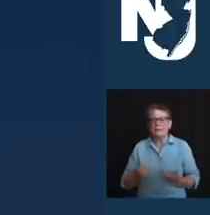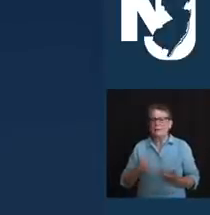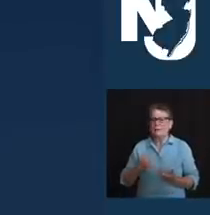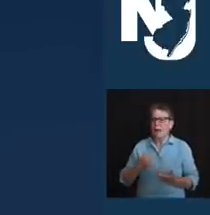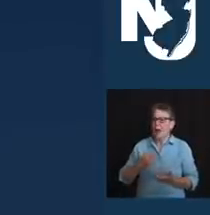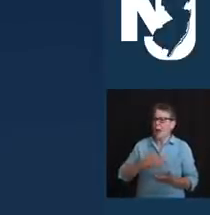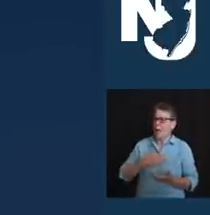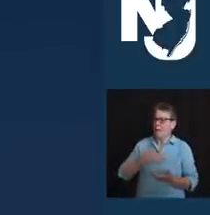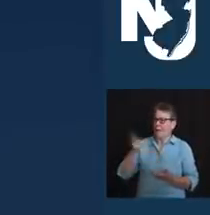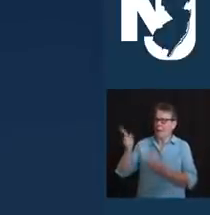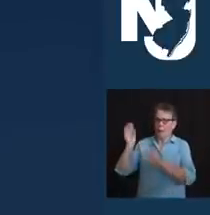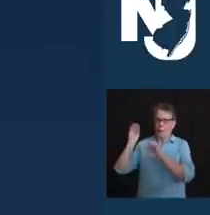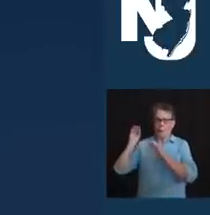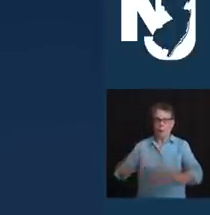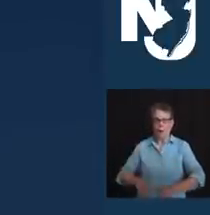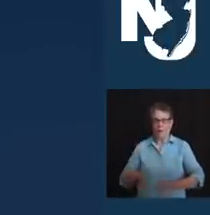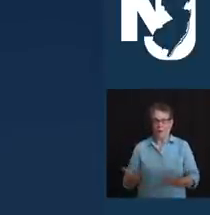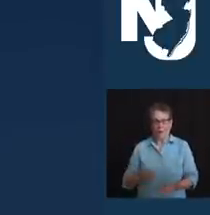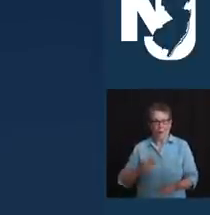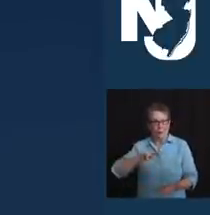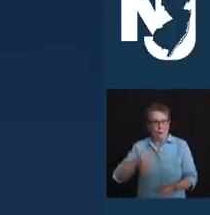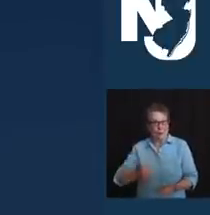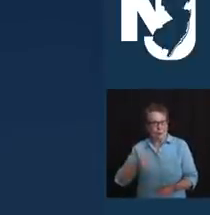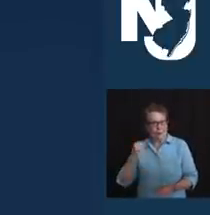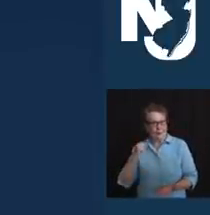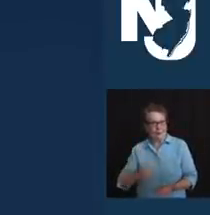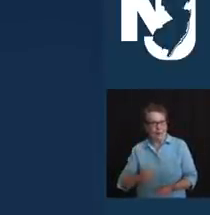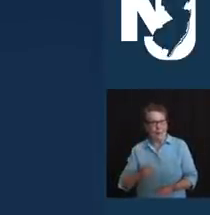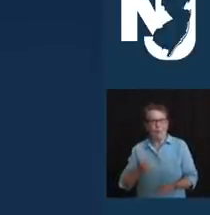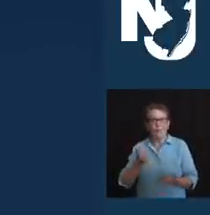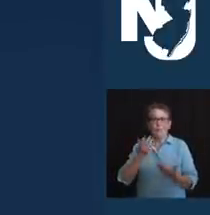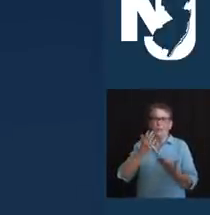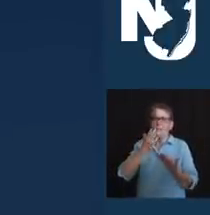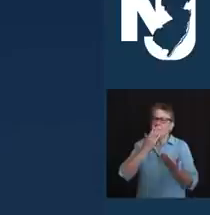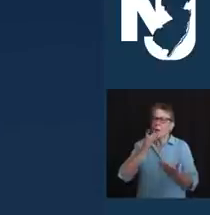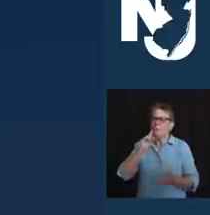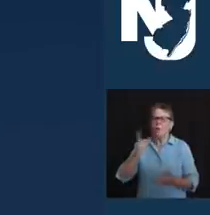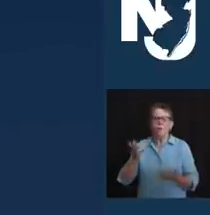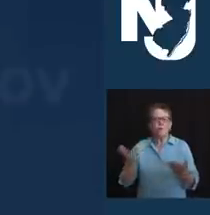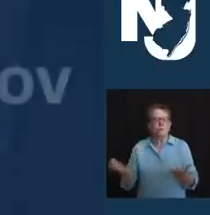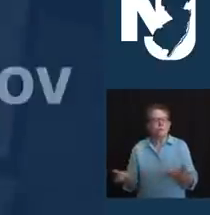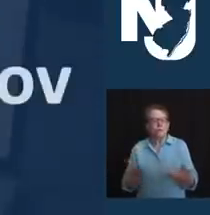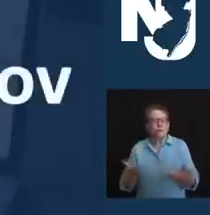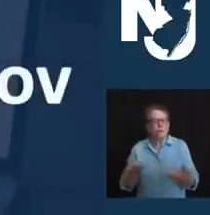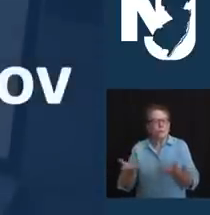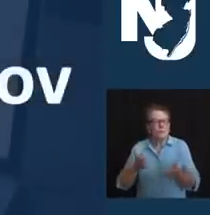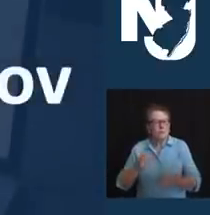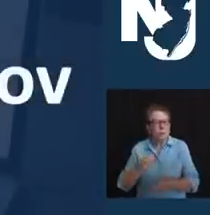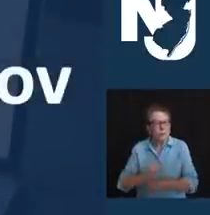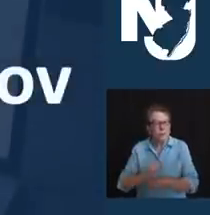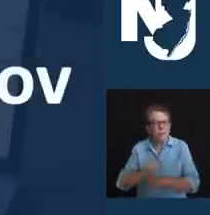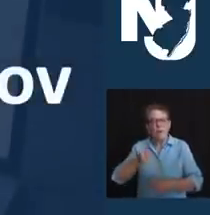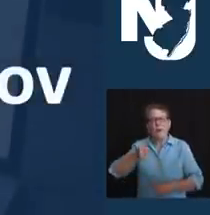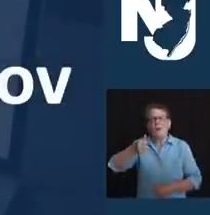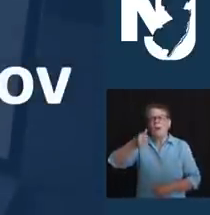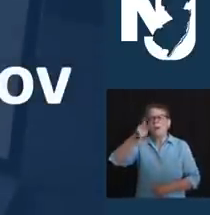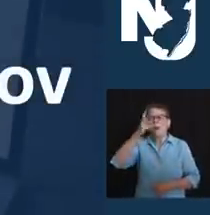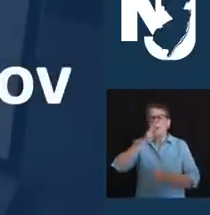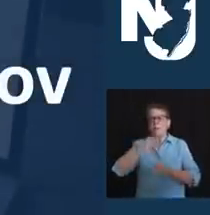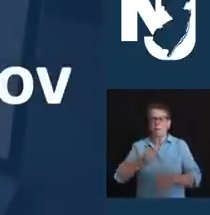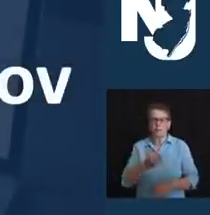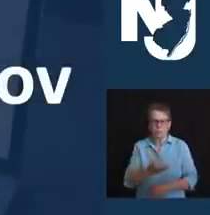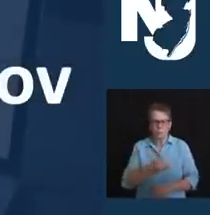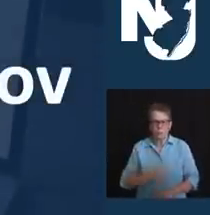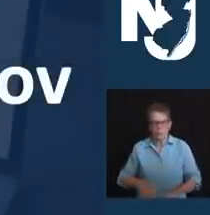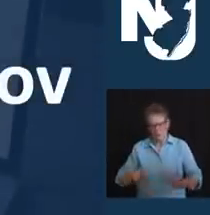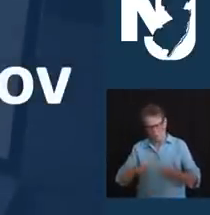his service to our nation, and may God bless and watch over him. 3 more faces from among the more than